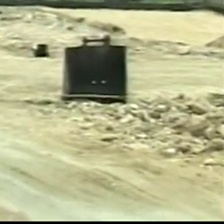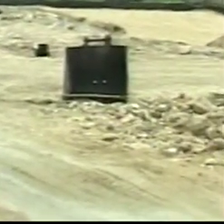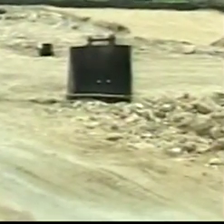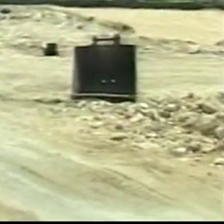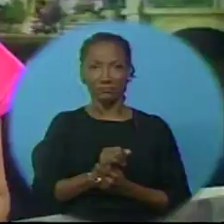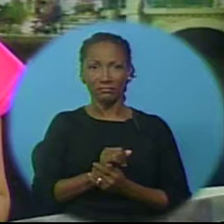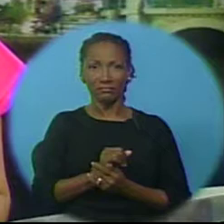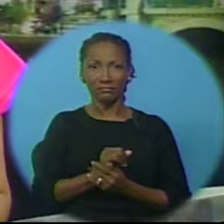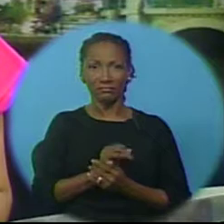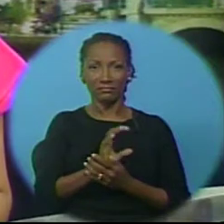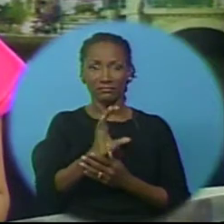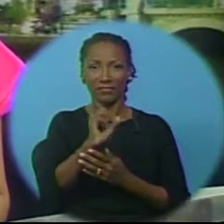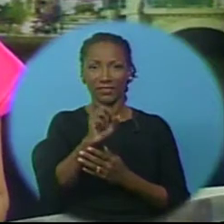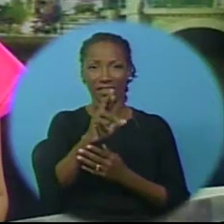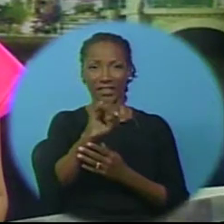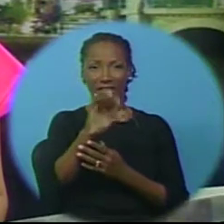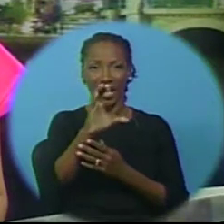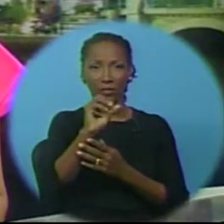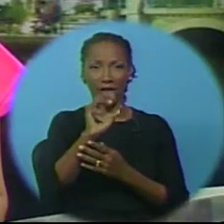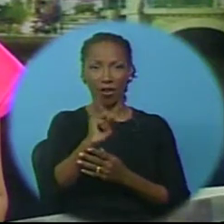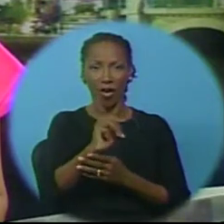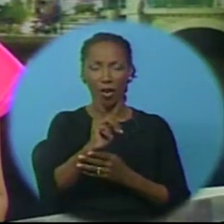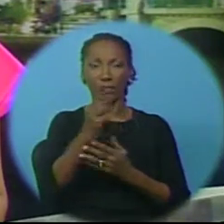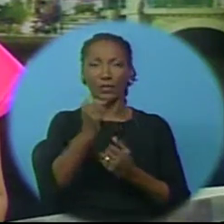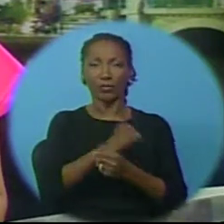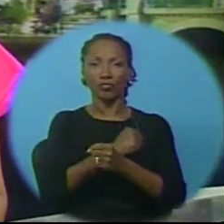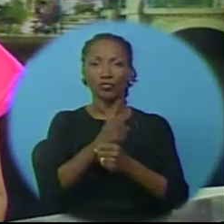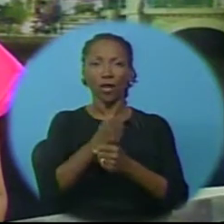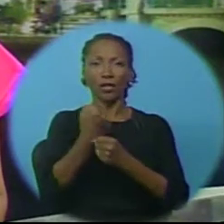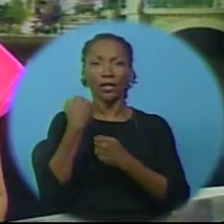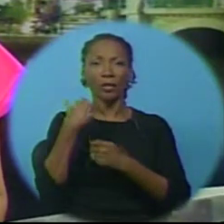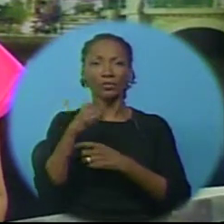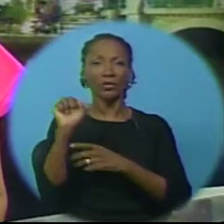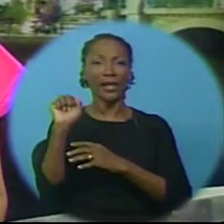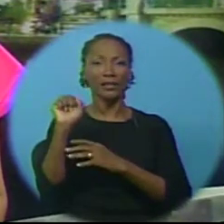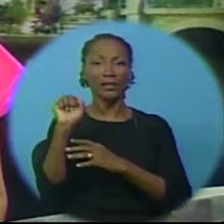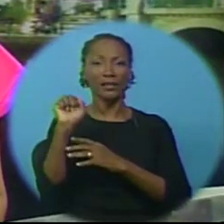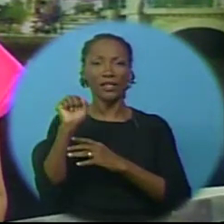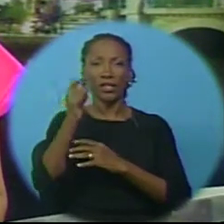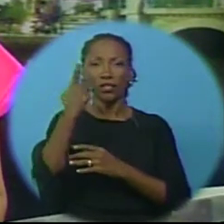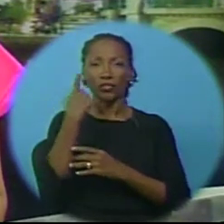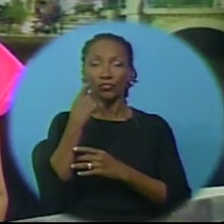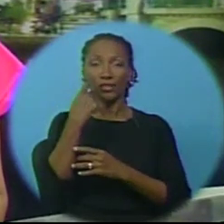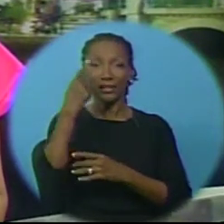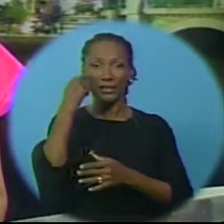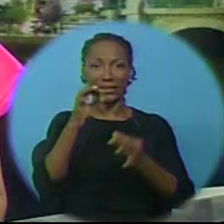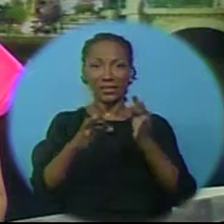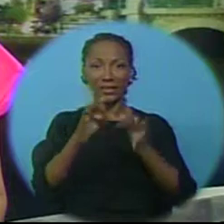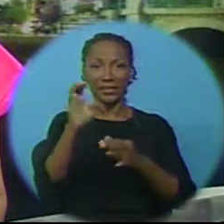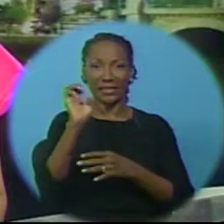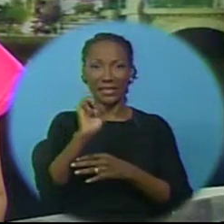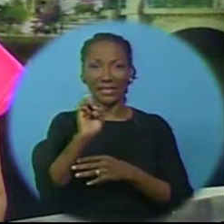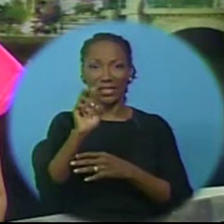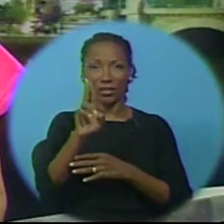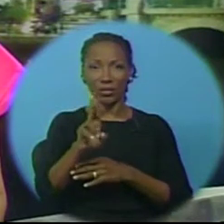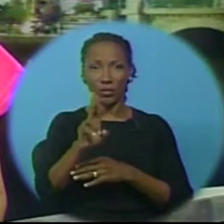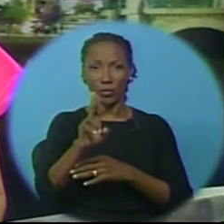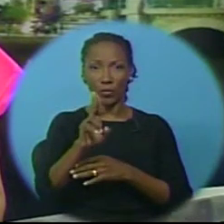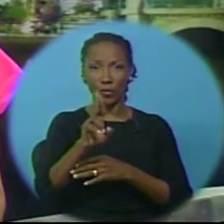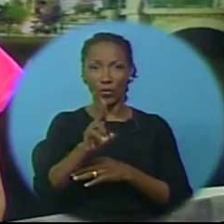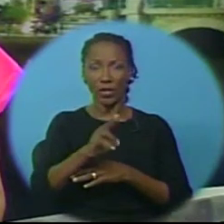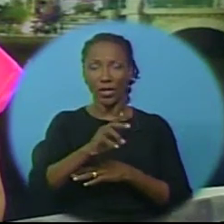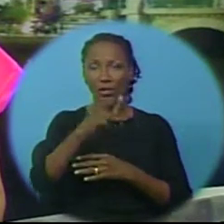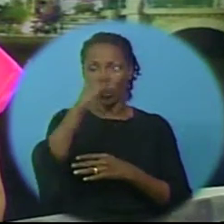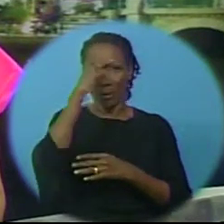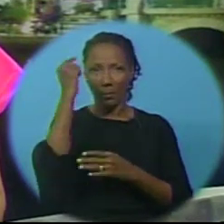News. CARICOM has strongly objected to the recent decision by the European Commission to blacklist a number of